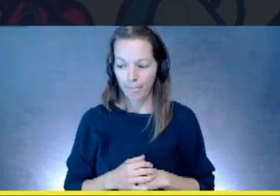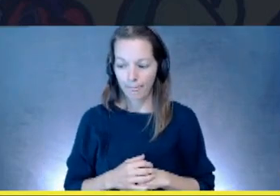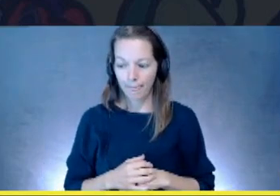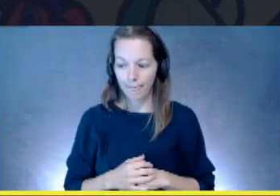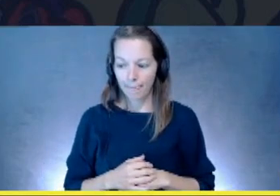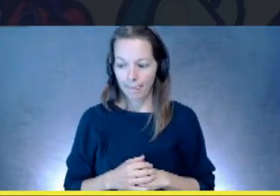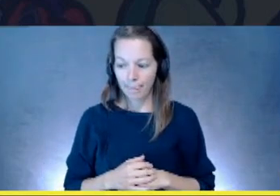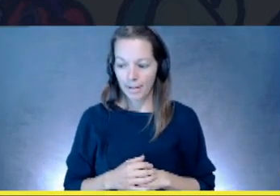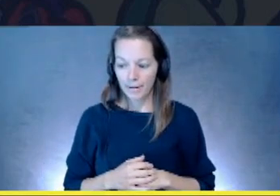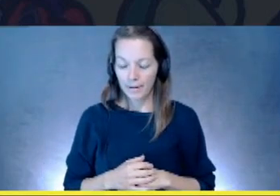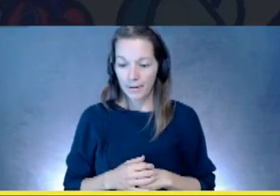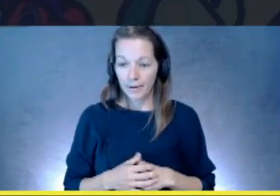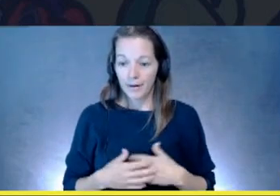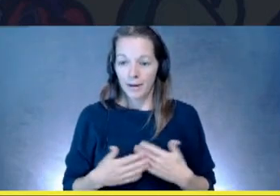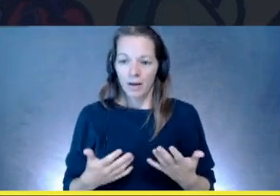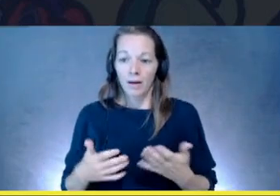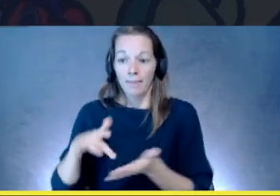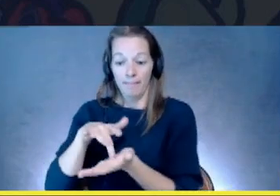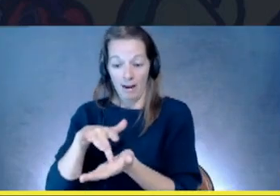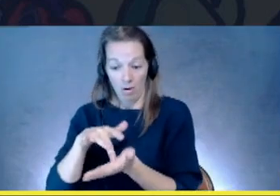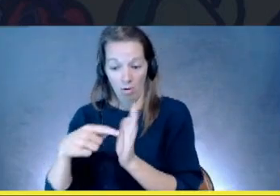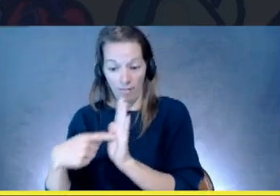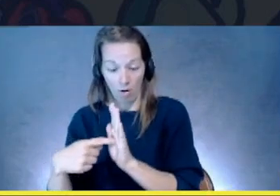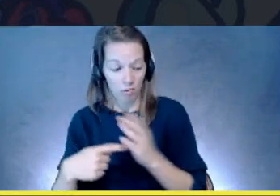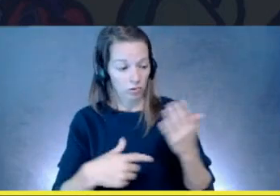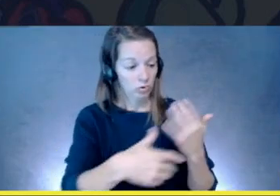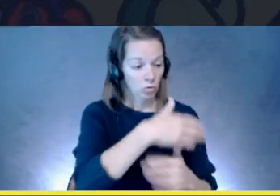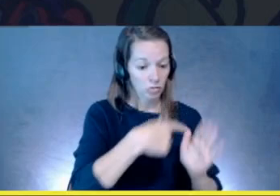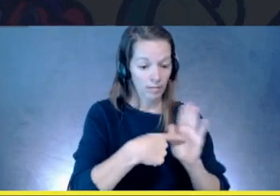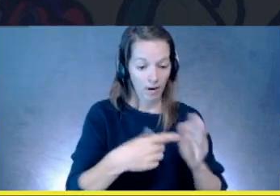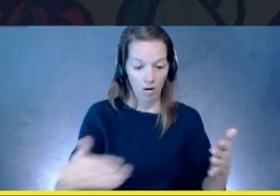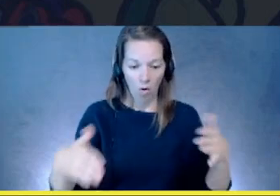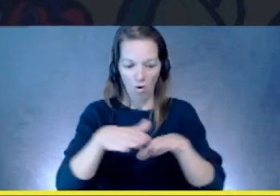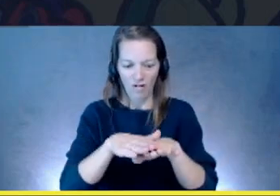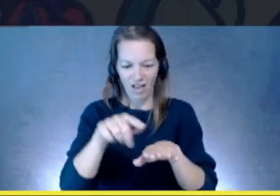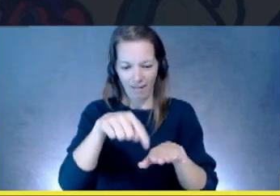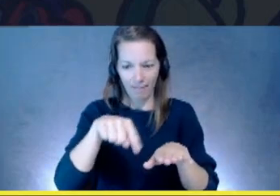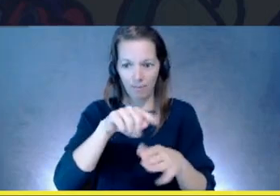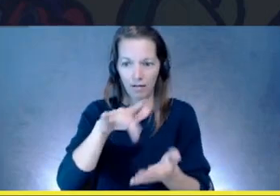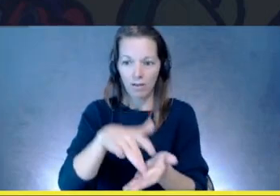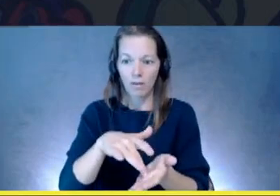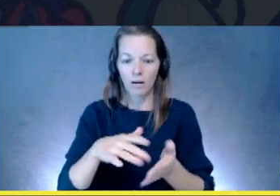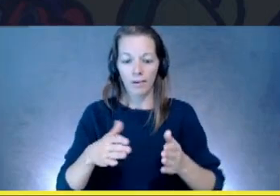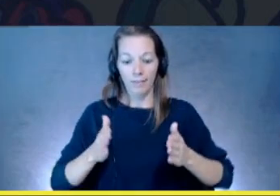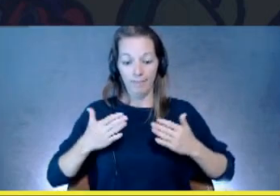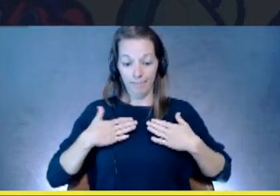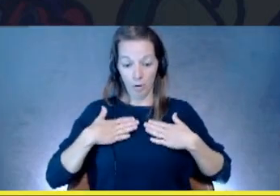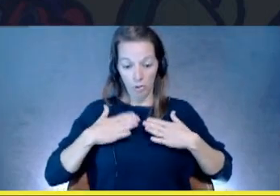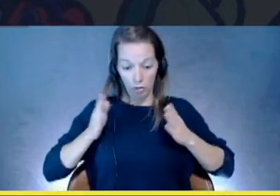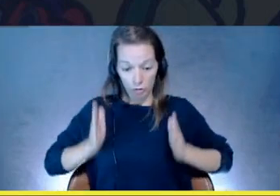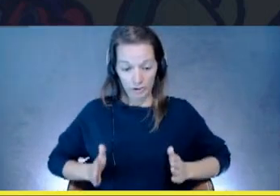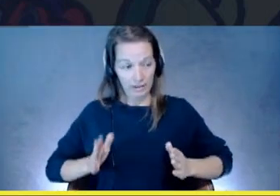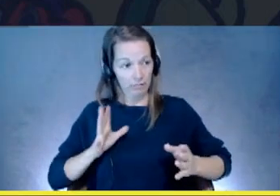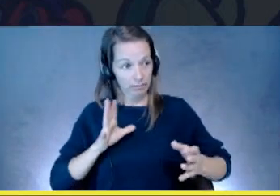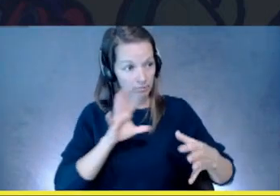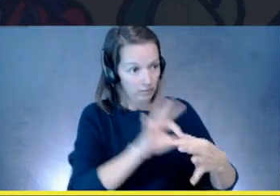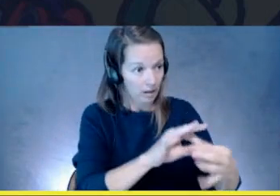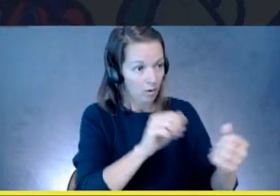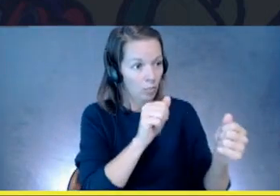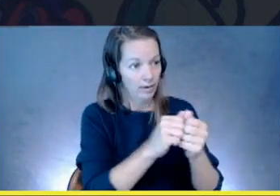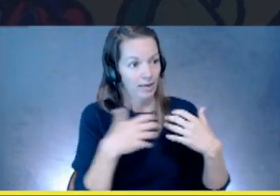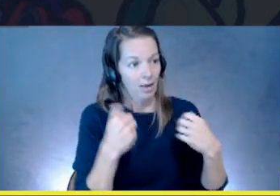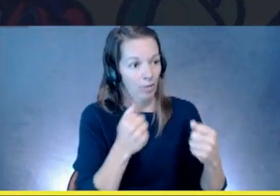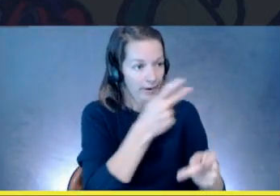between the medical model and the social model, between the person and the environment, where healthcare and health policy happen,